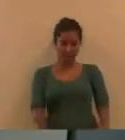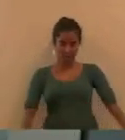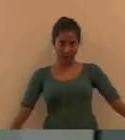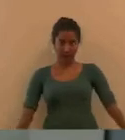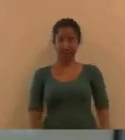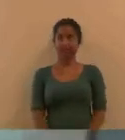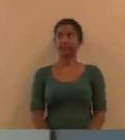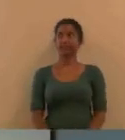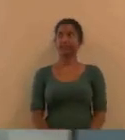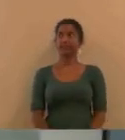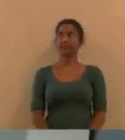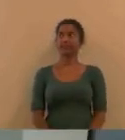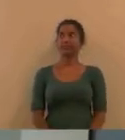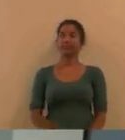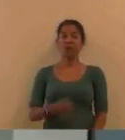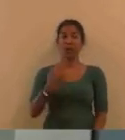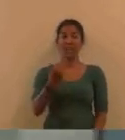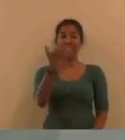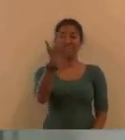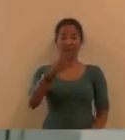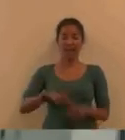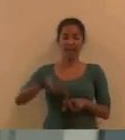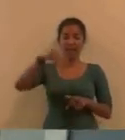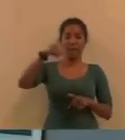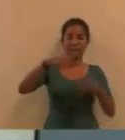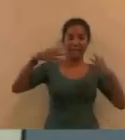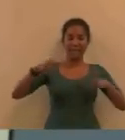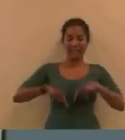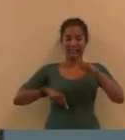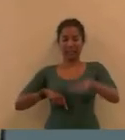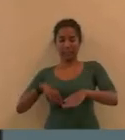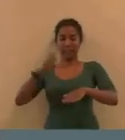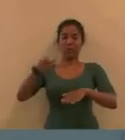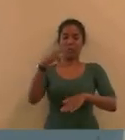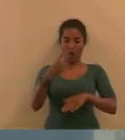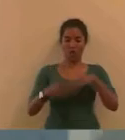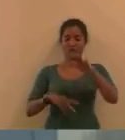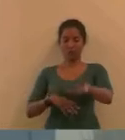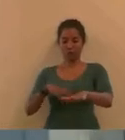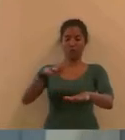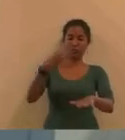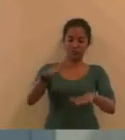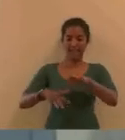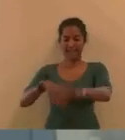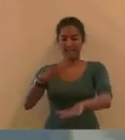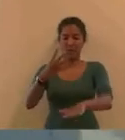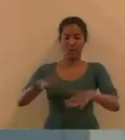You then take 5 big steps. 1, 2, 3, 4,